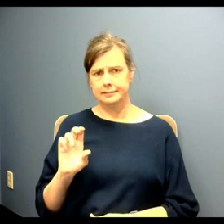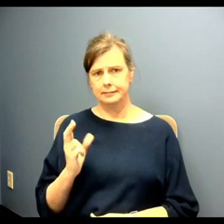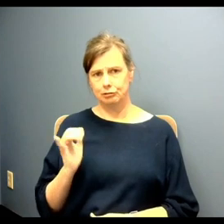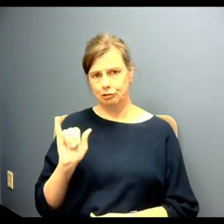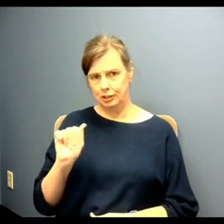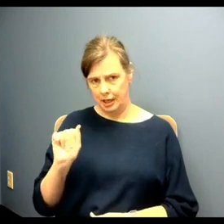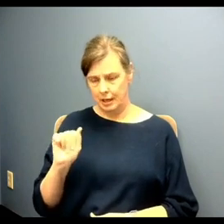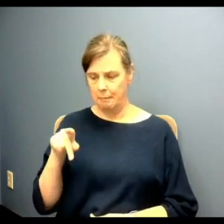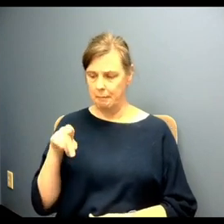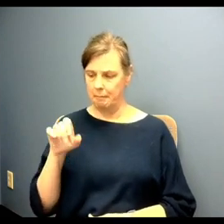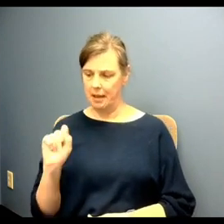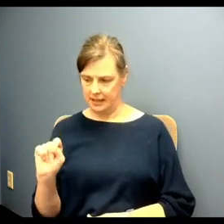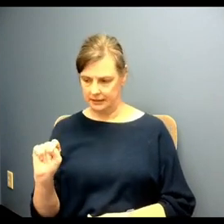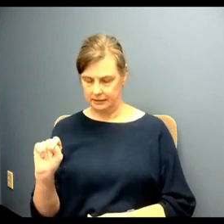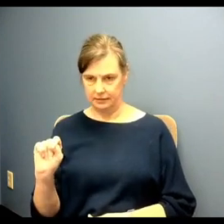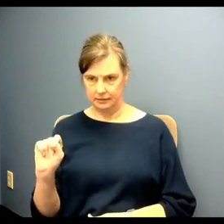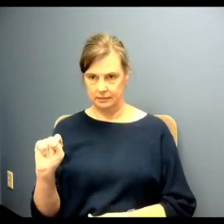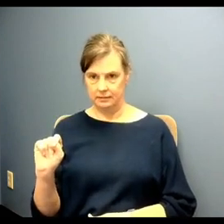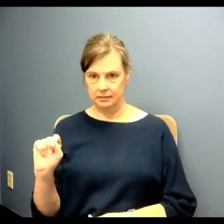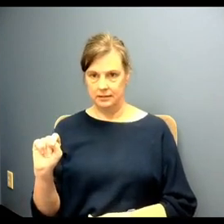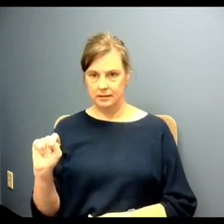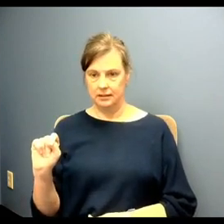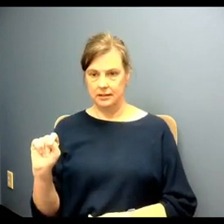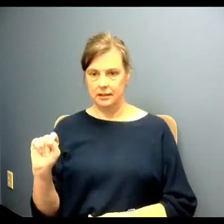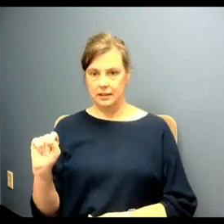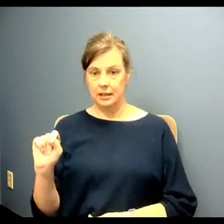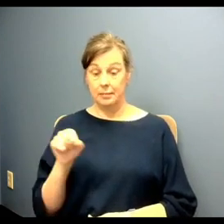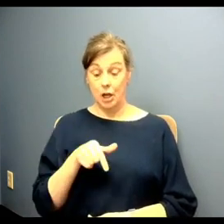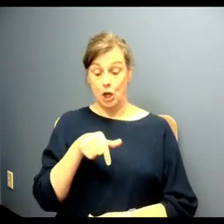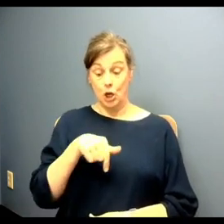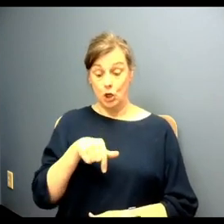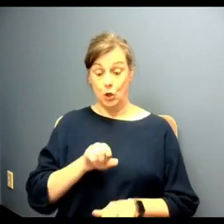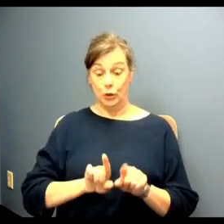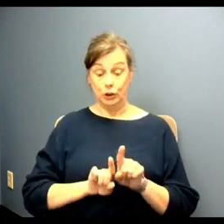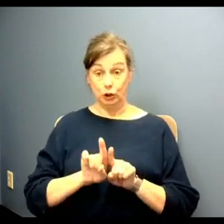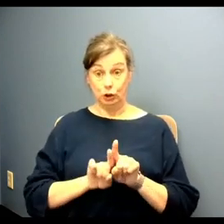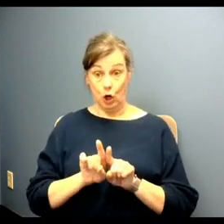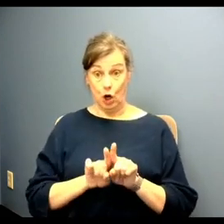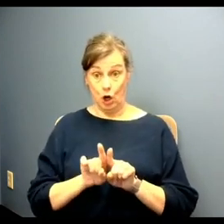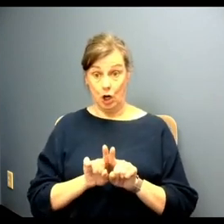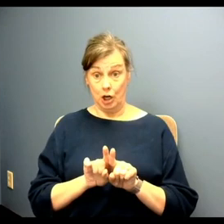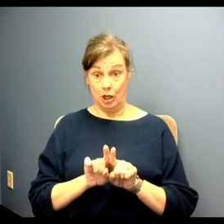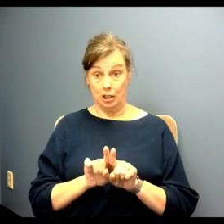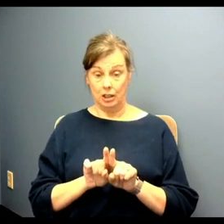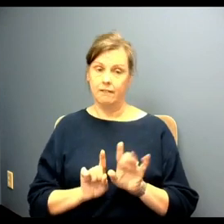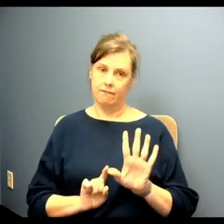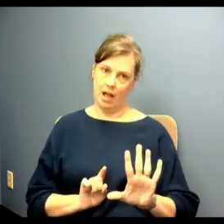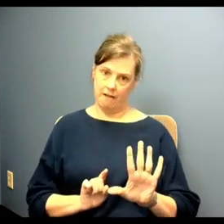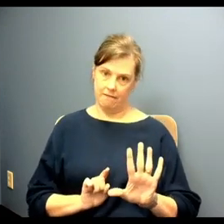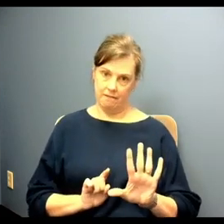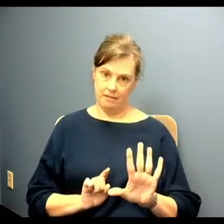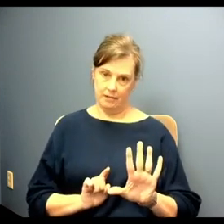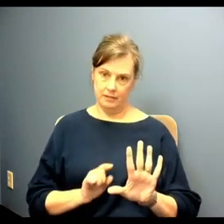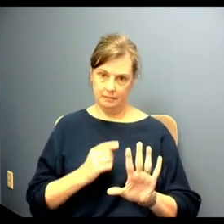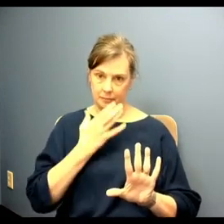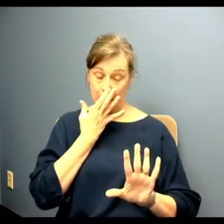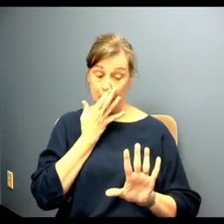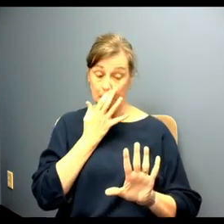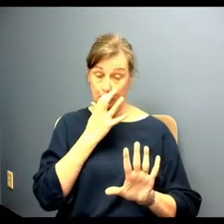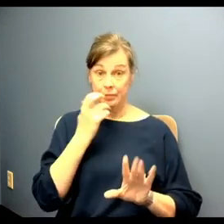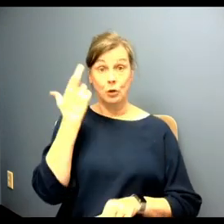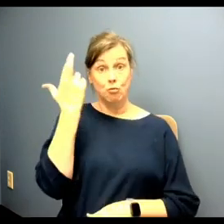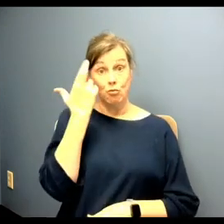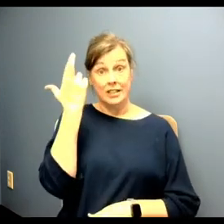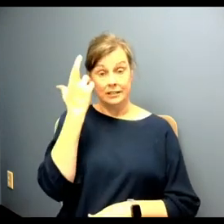that the socially optimal quantity, Q star, is going to be at 5 chia pets, because that's where the true